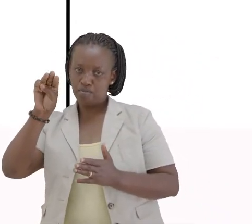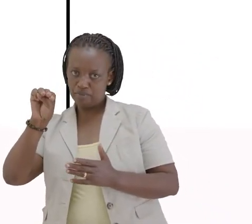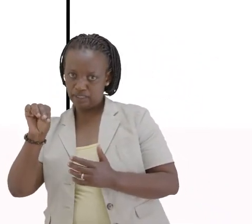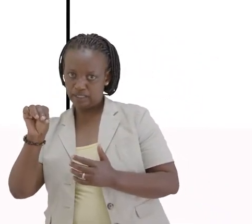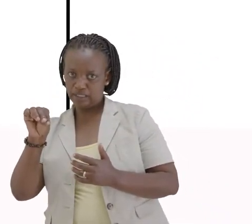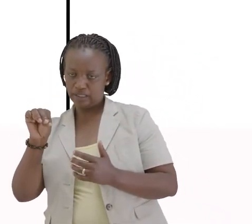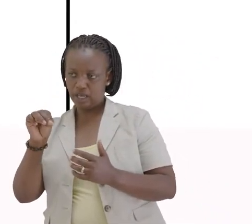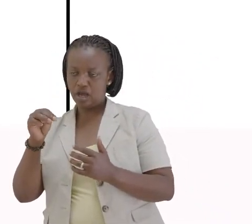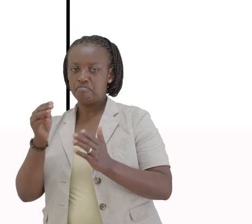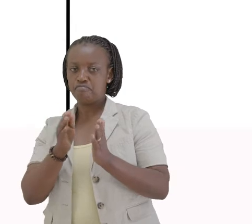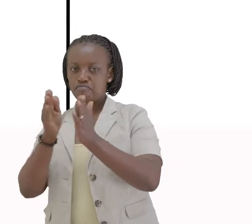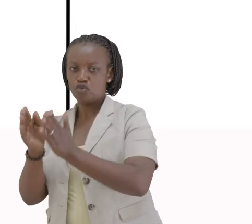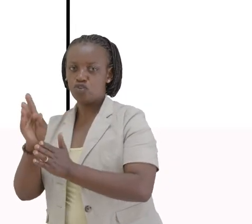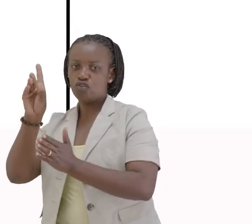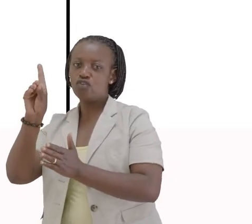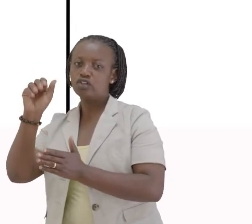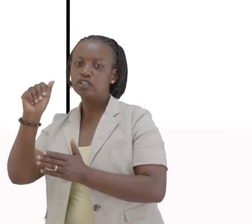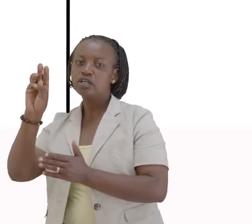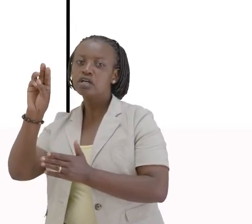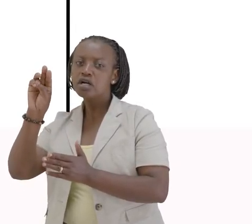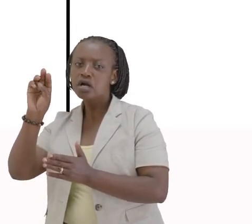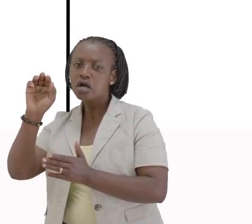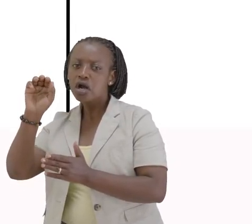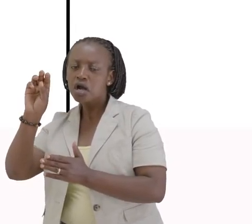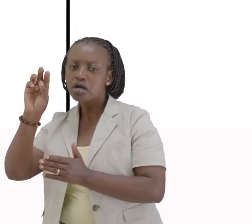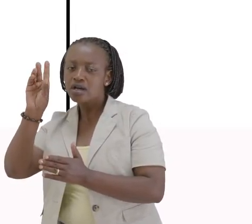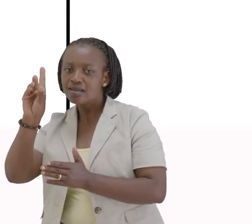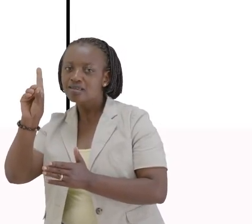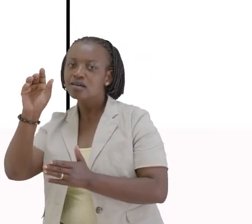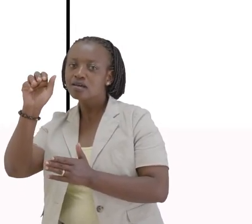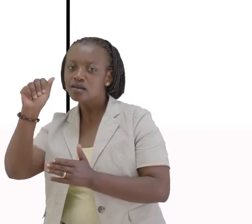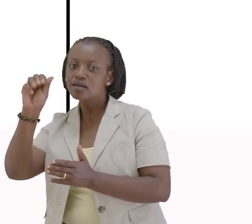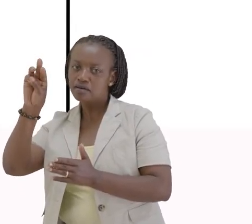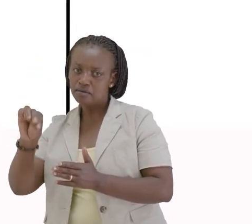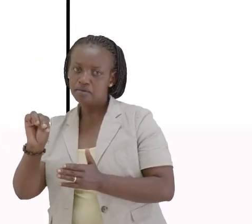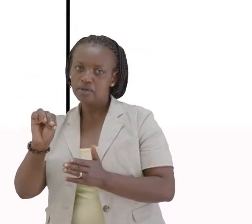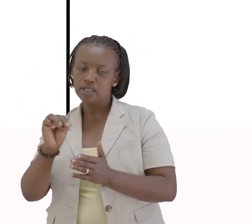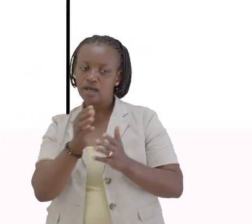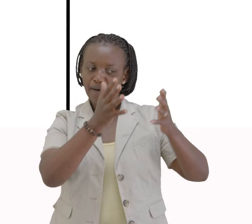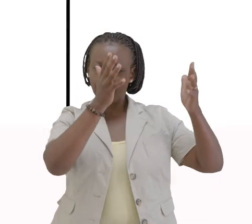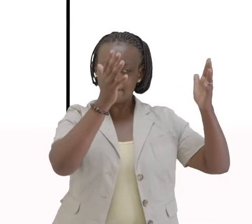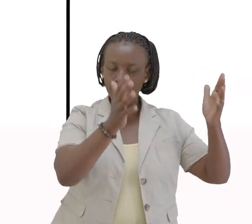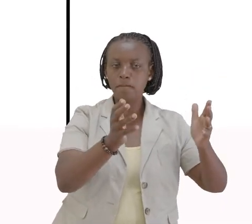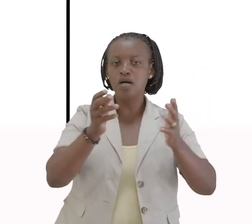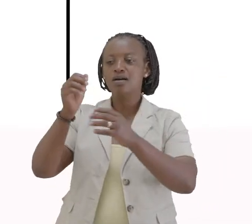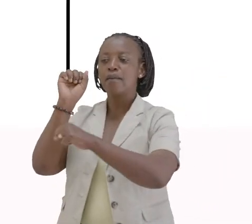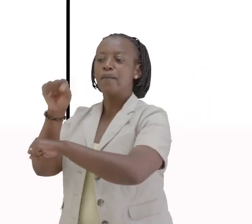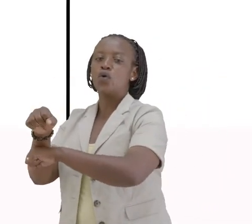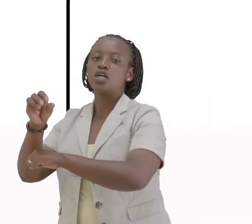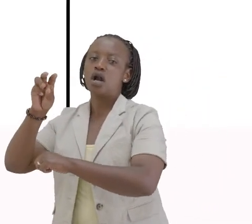hectometer, decameter, all these units are greater than